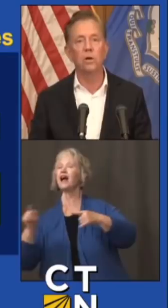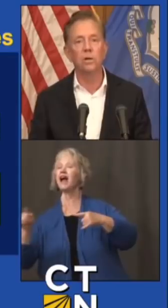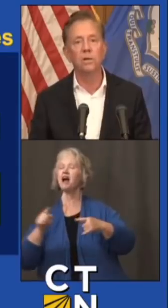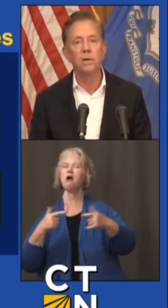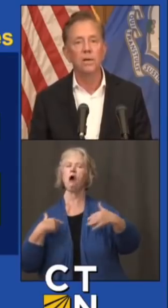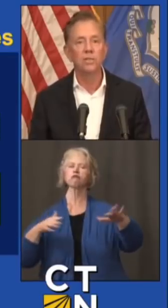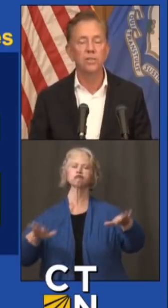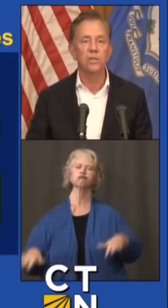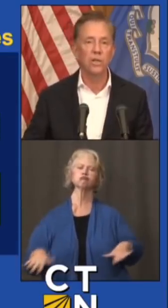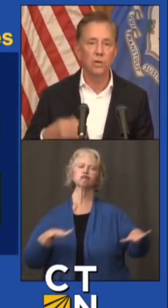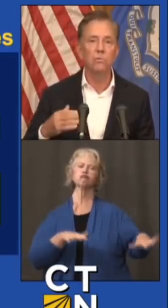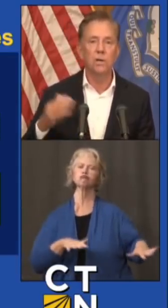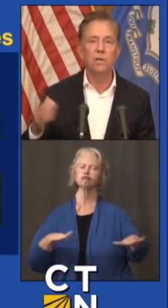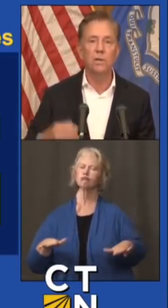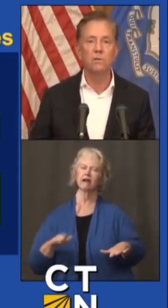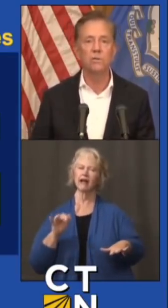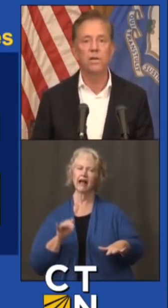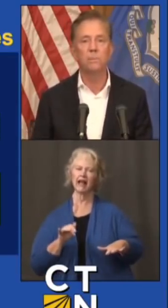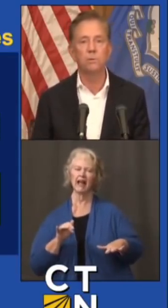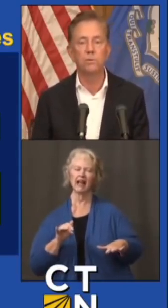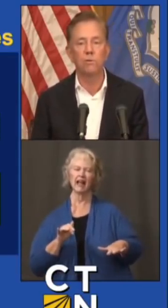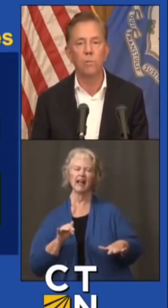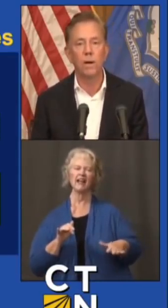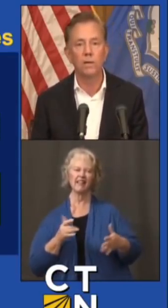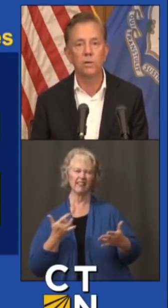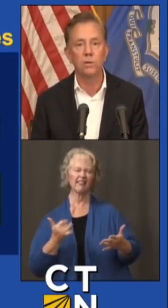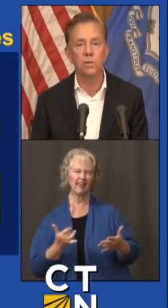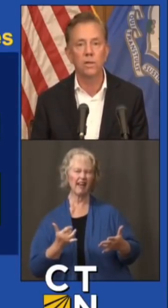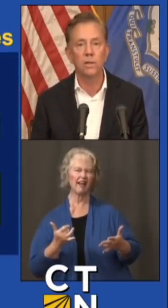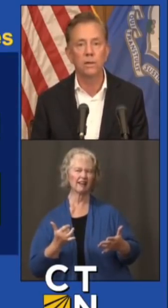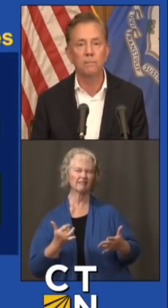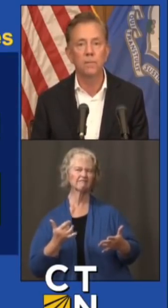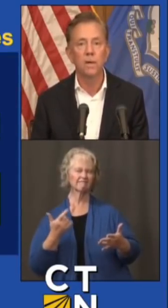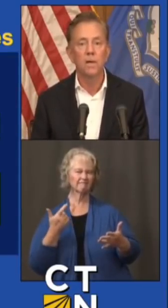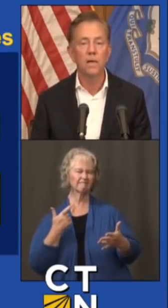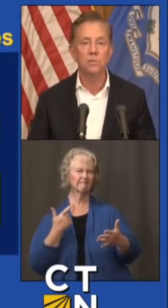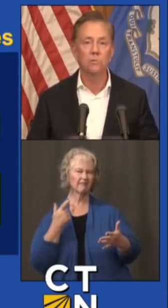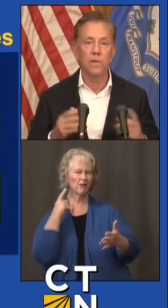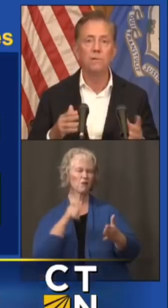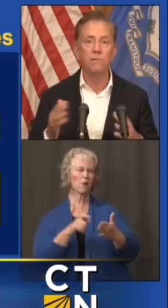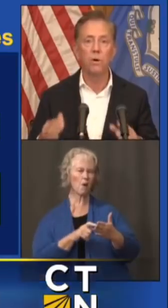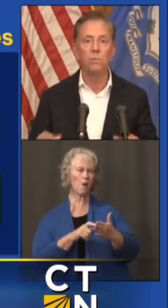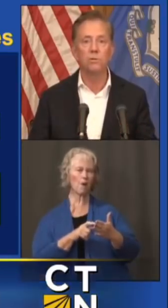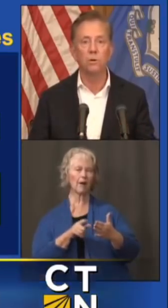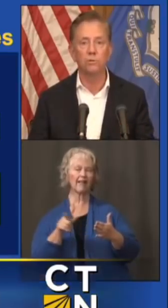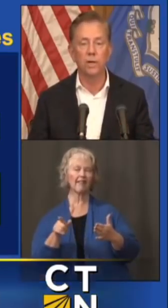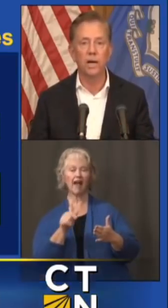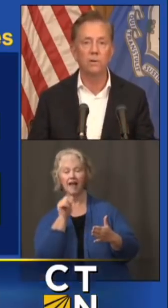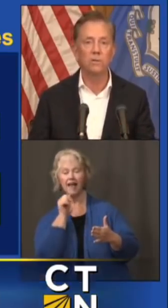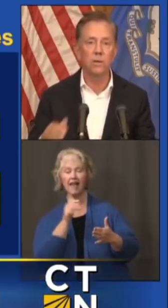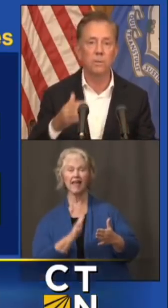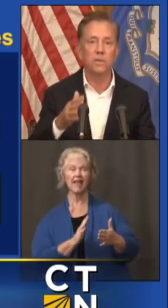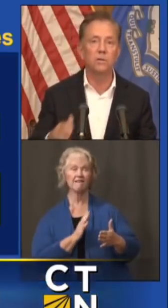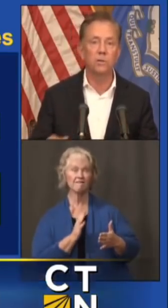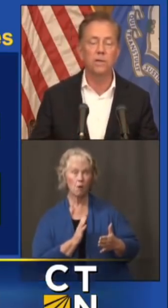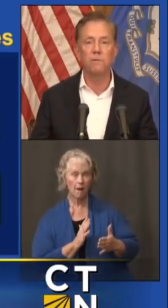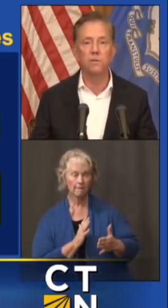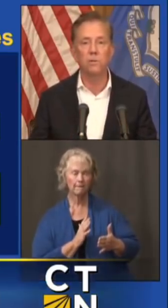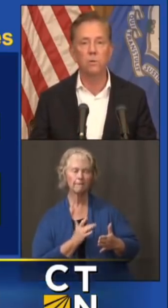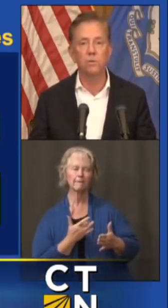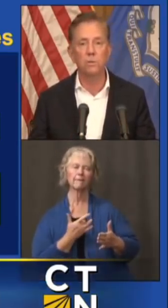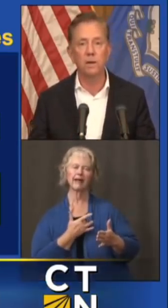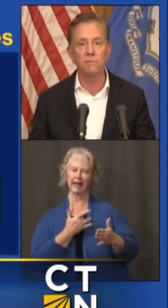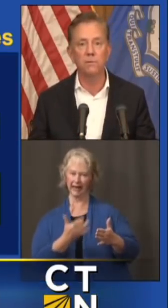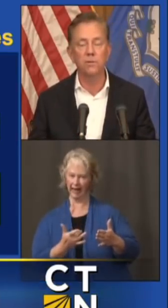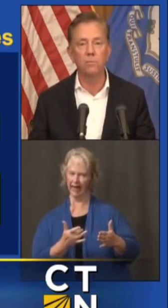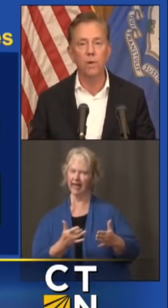your guard. She said Utah and other examples have reminded her that it's those informal social gatherings, something Deirdre Gifford has